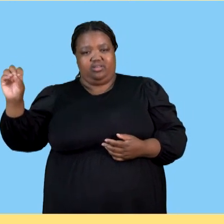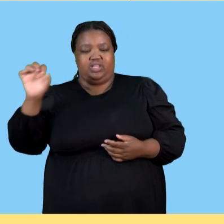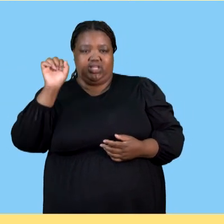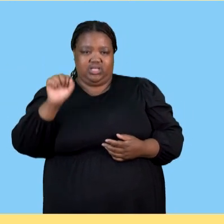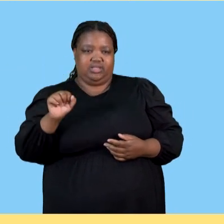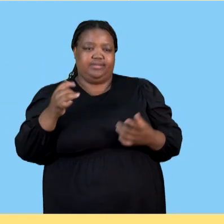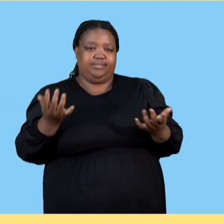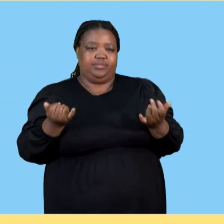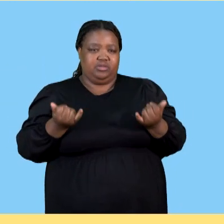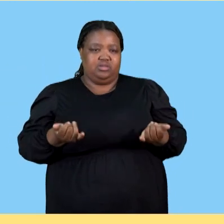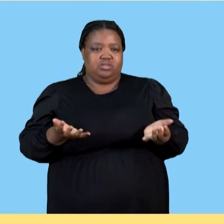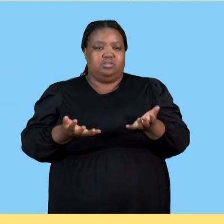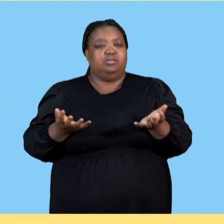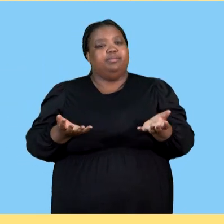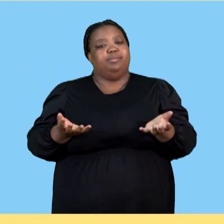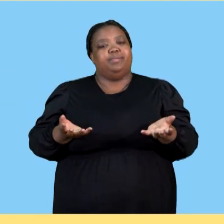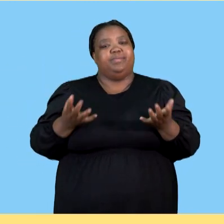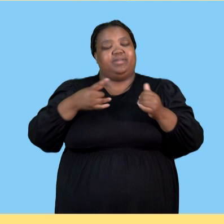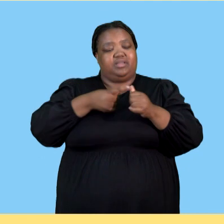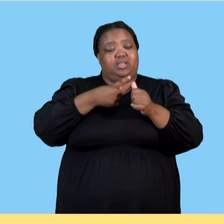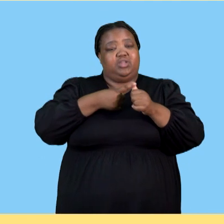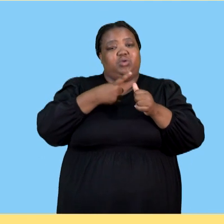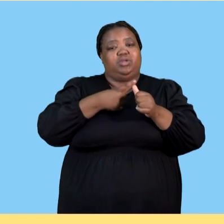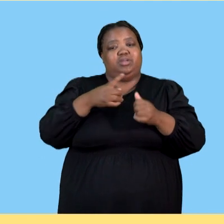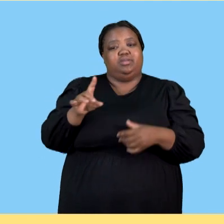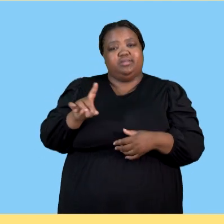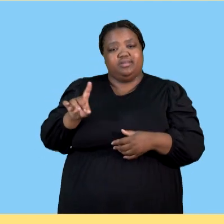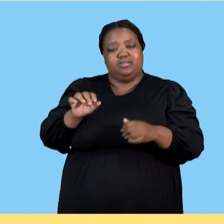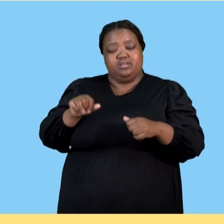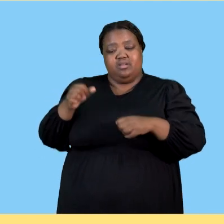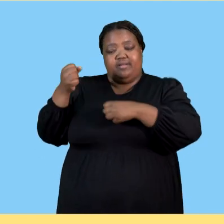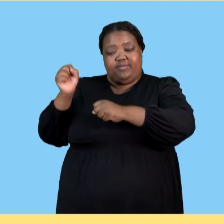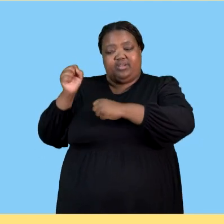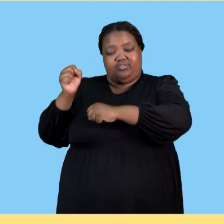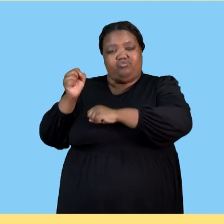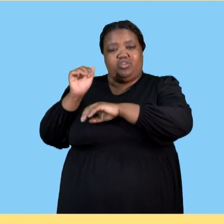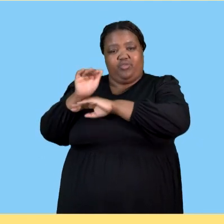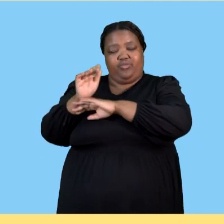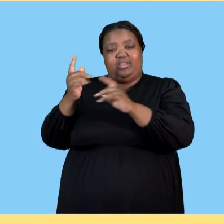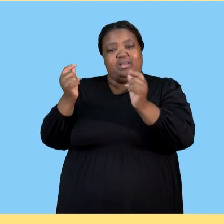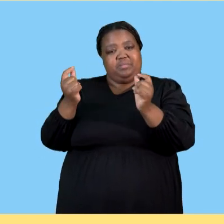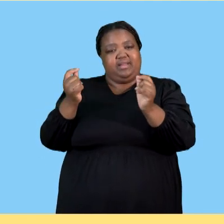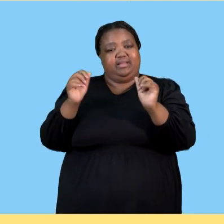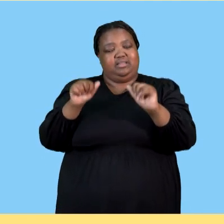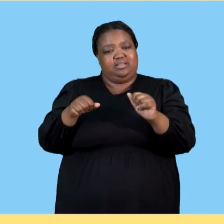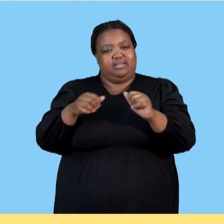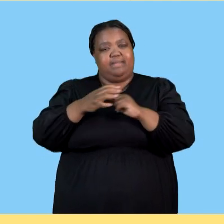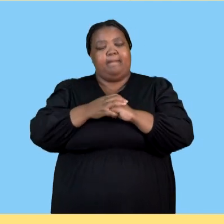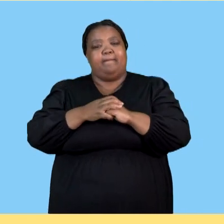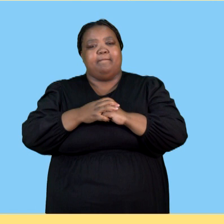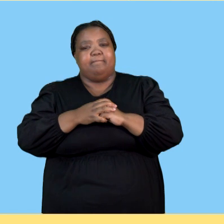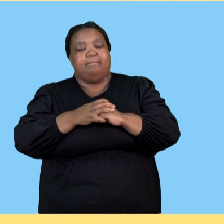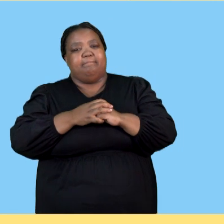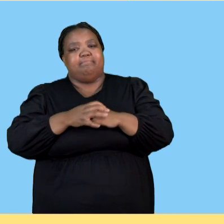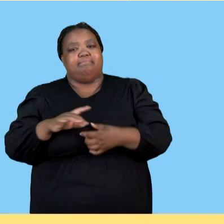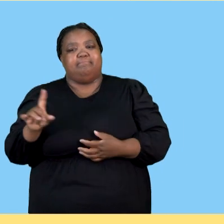212,500. And we have just recently calculated the factory overhead amount. And the factory